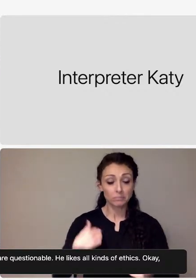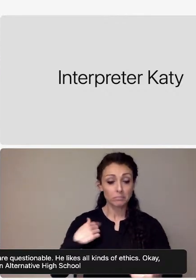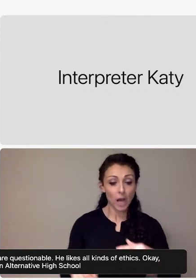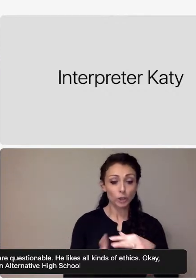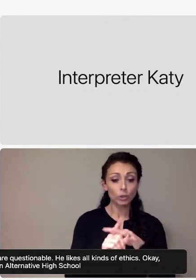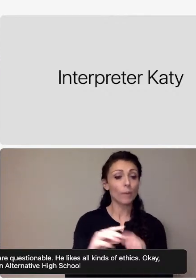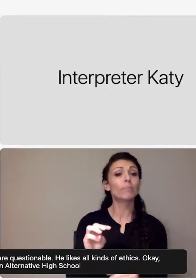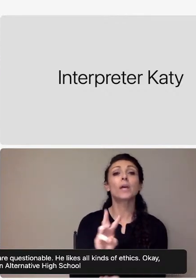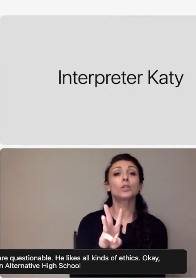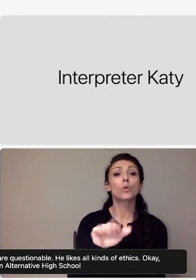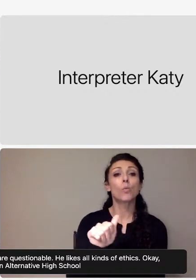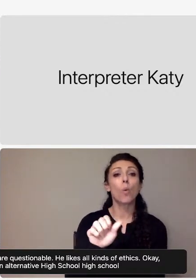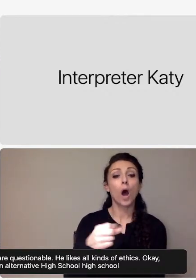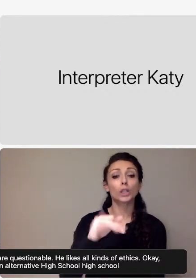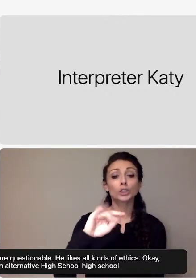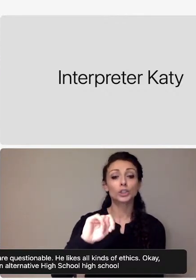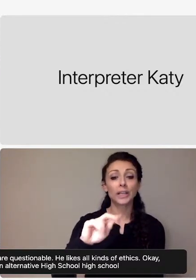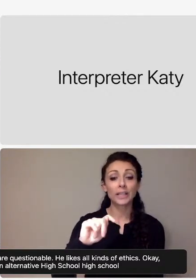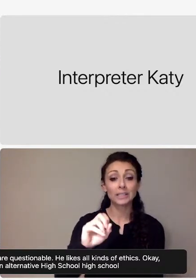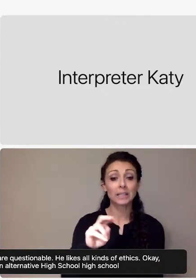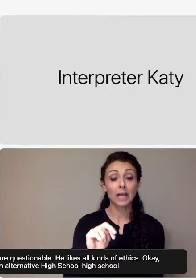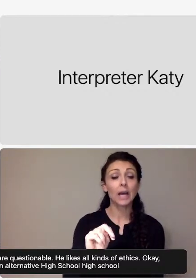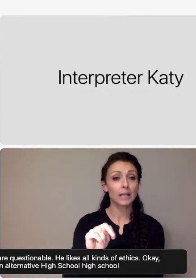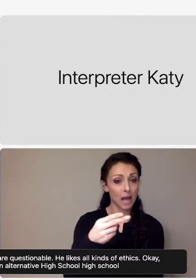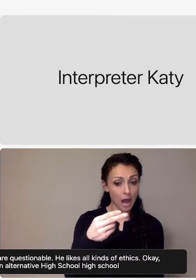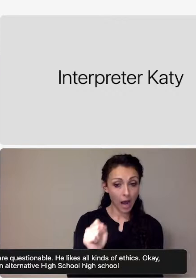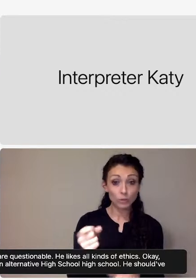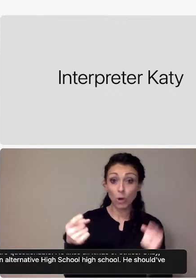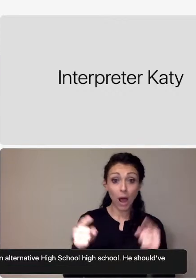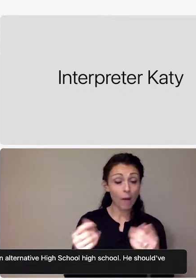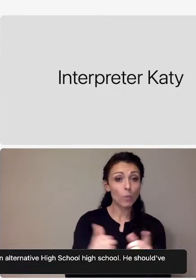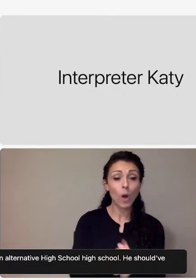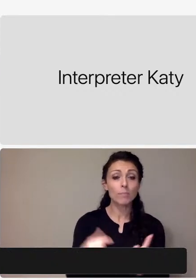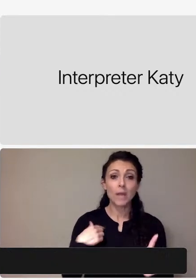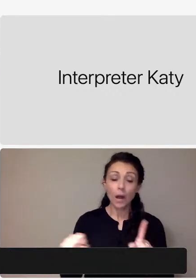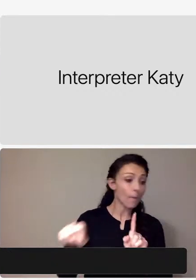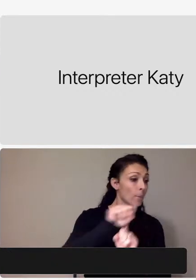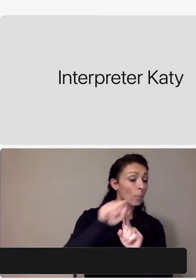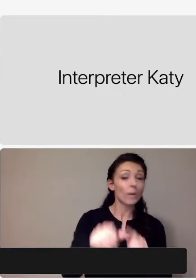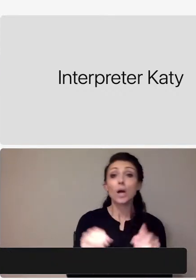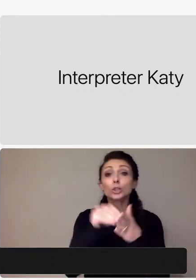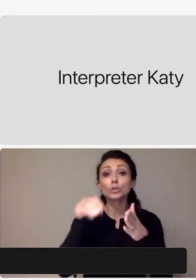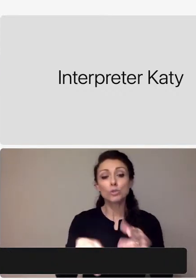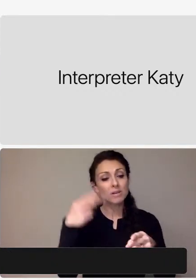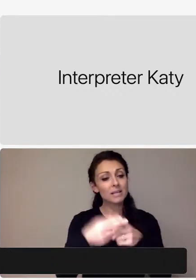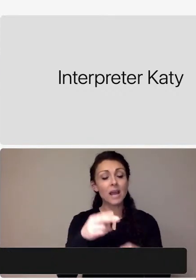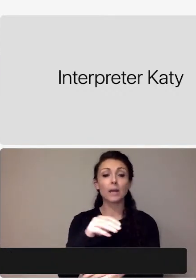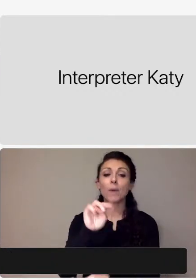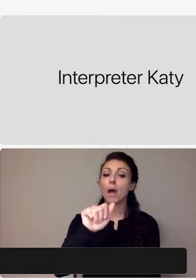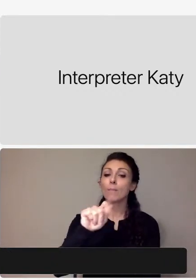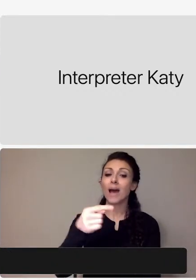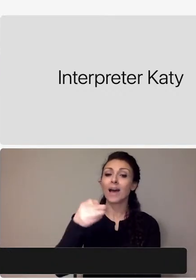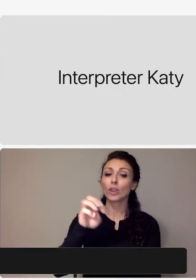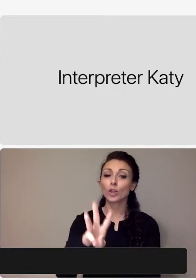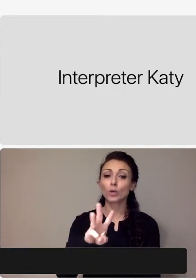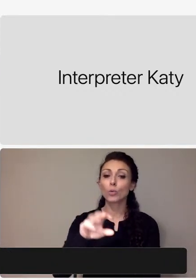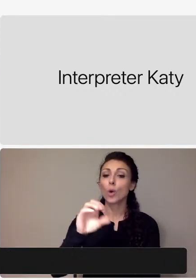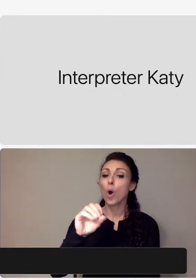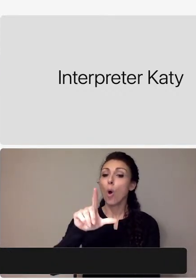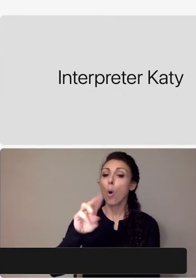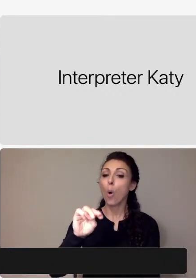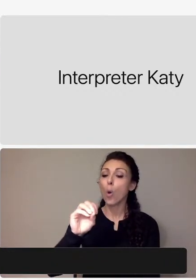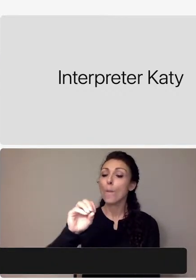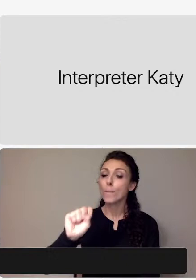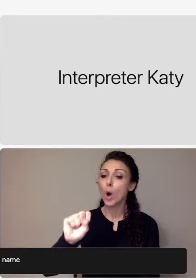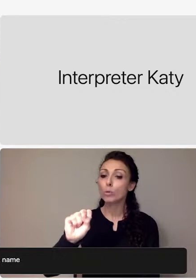second high school he should have asked me that today but he didn't even care i had a student named matthew almost hyphen i have his last name i'll call him